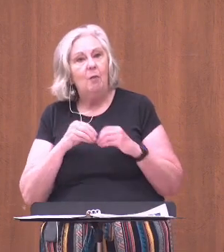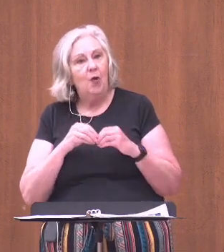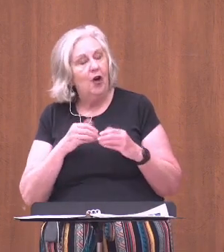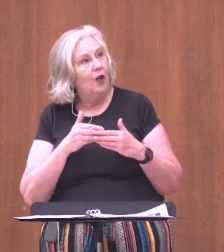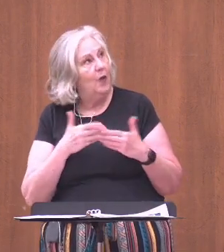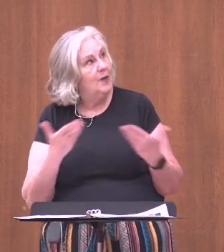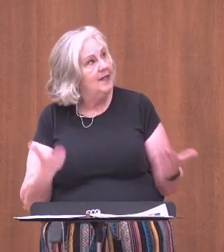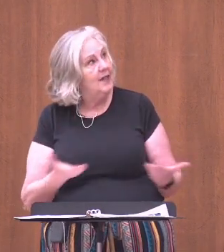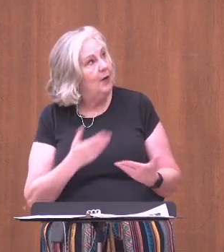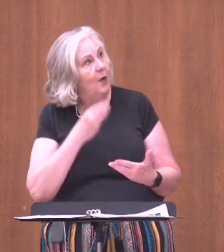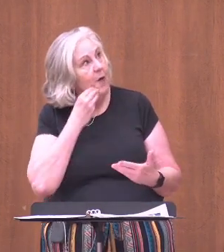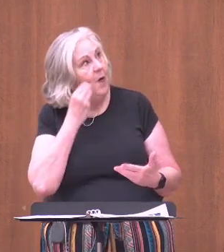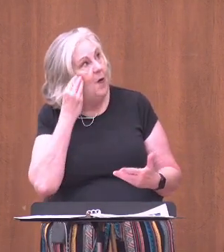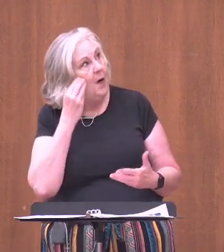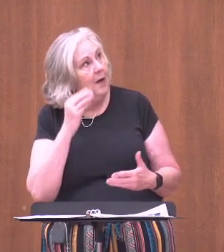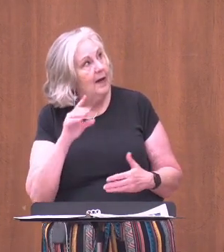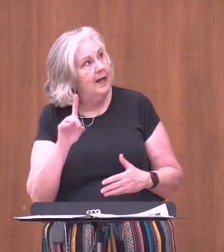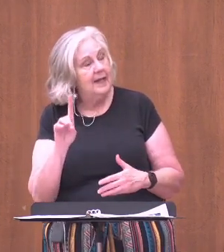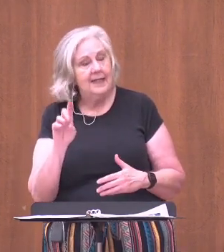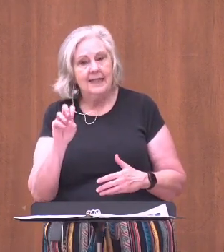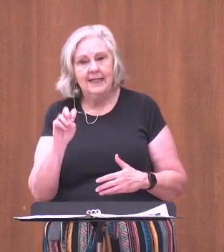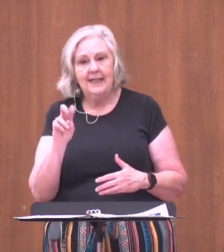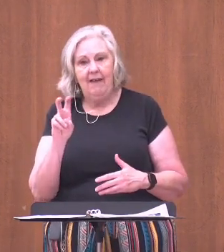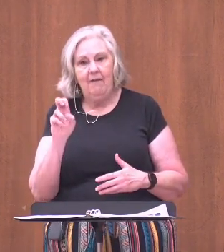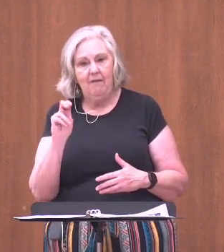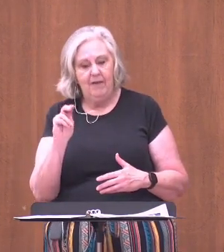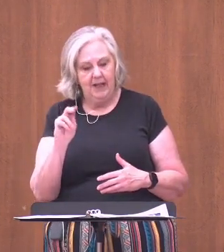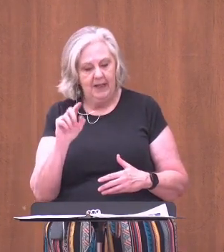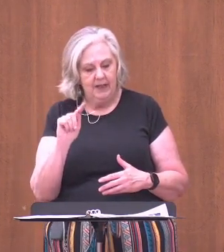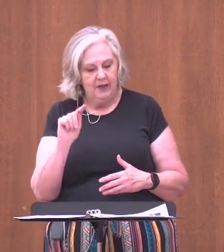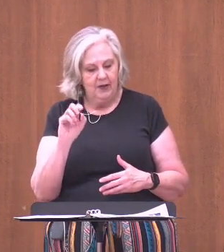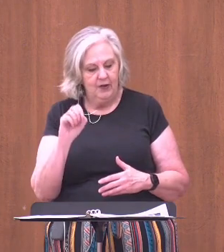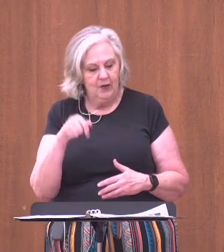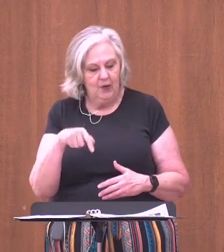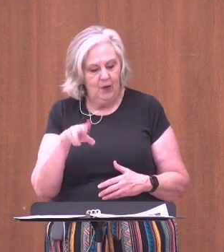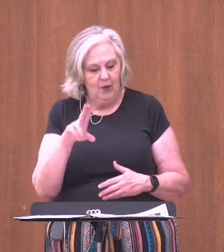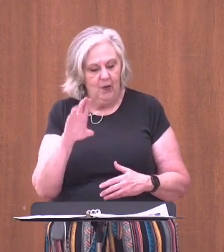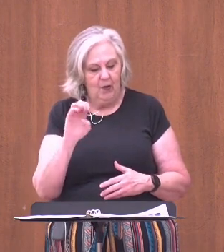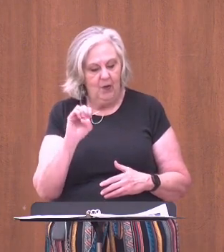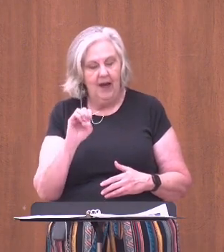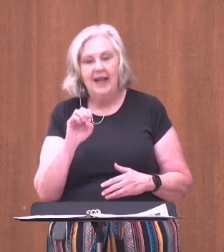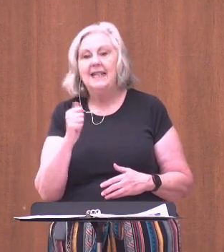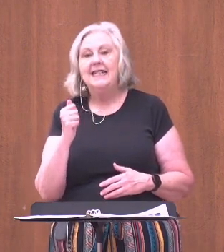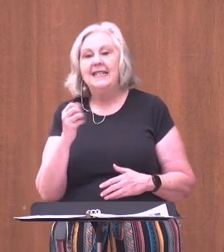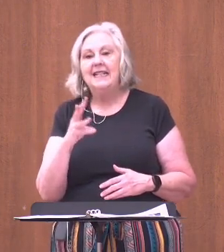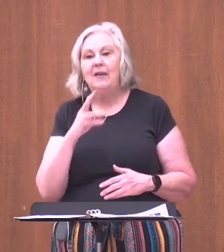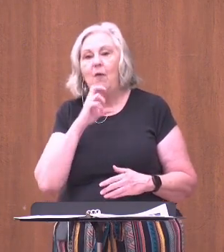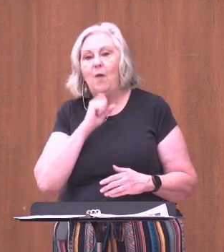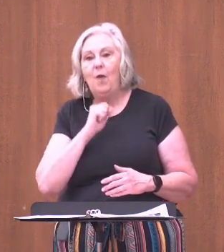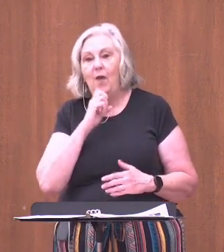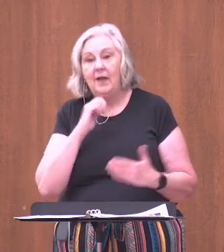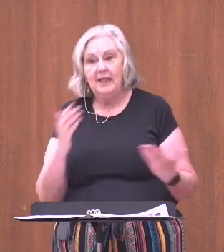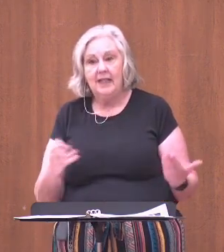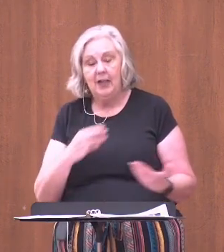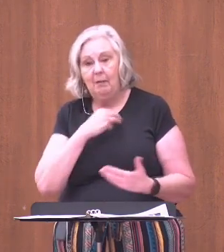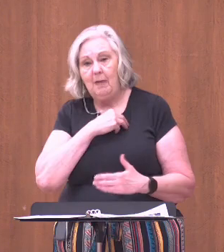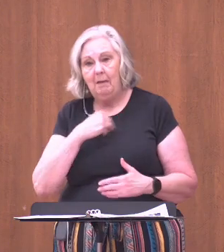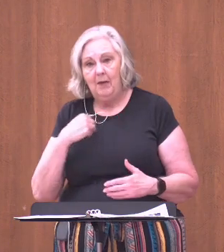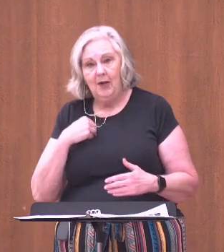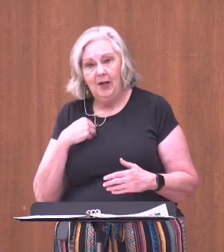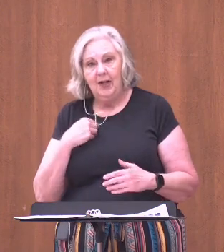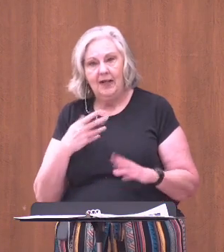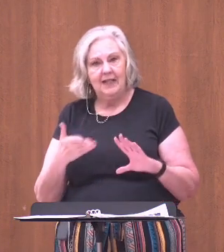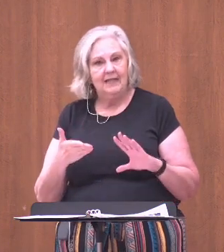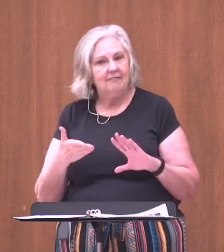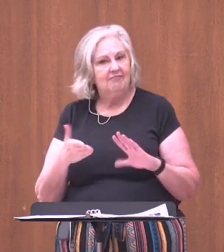home. Davin Tukwa, a 16-year-old member of our community and our congregation, died tragically in a